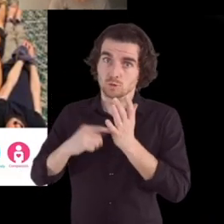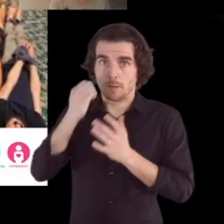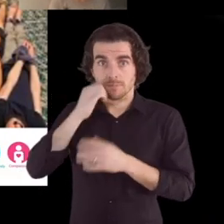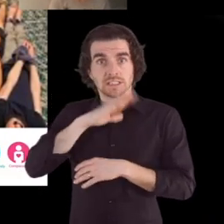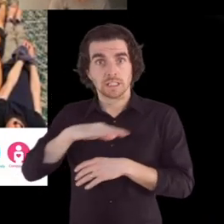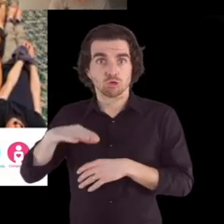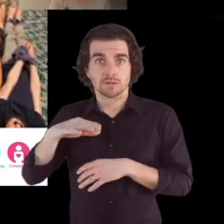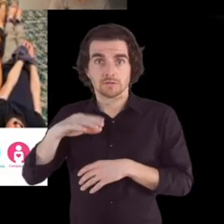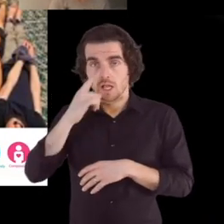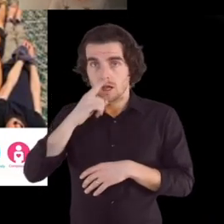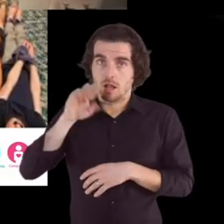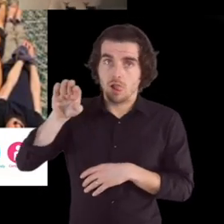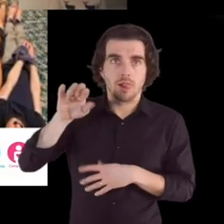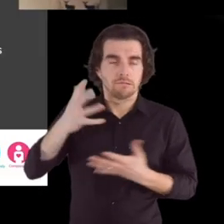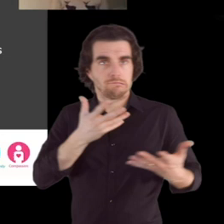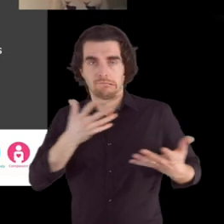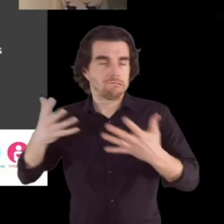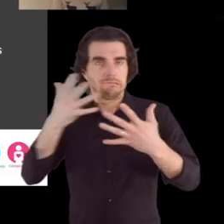has children can relate to those ones.